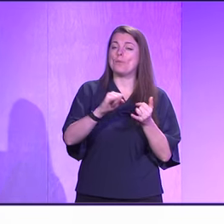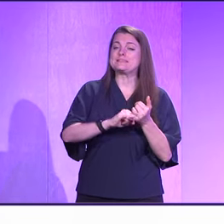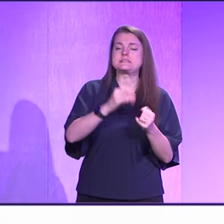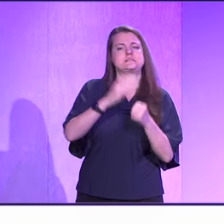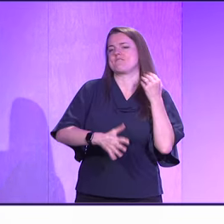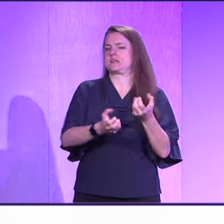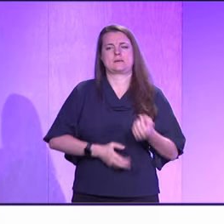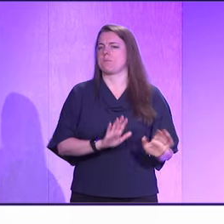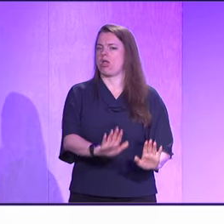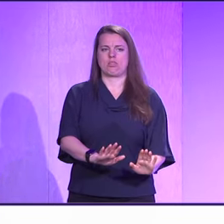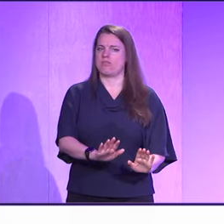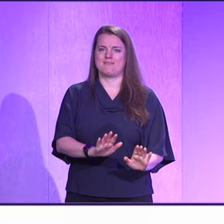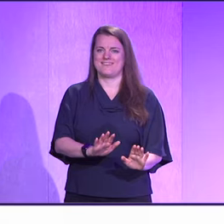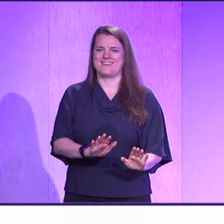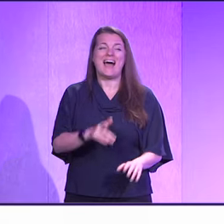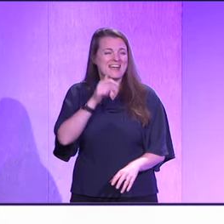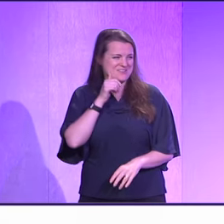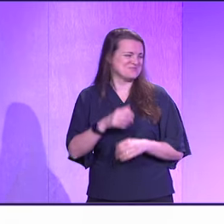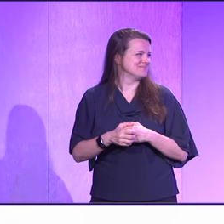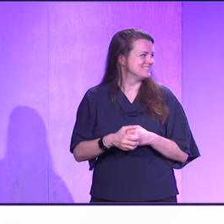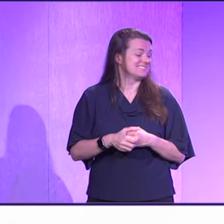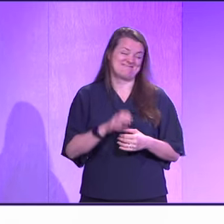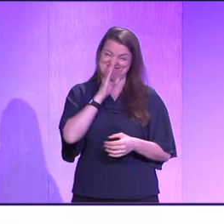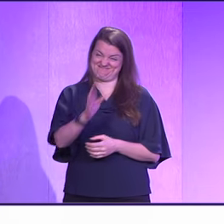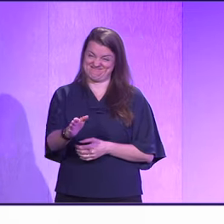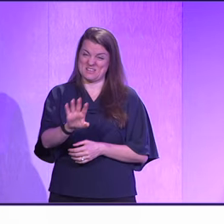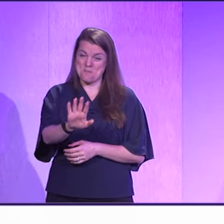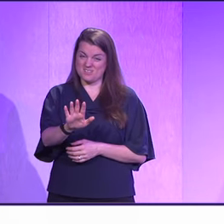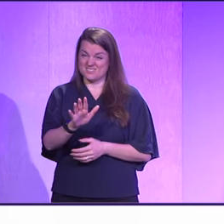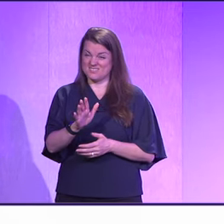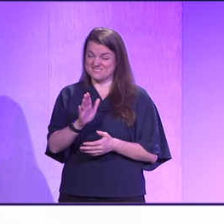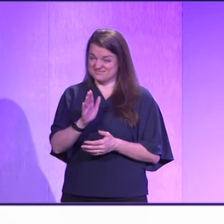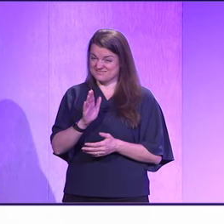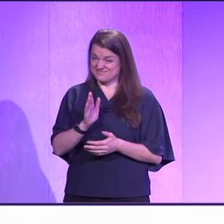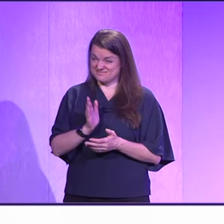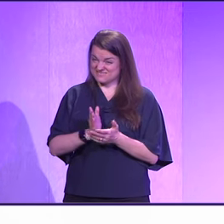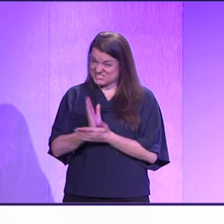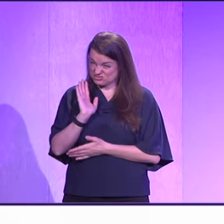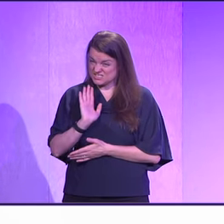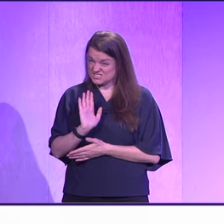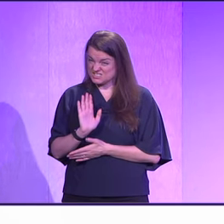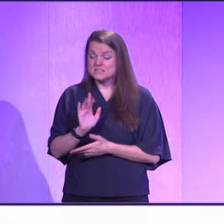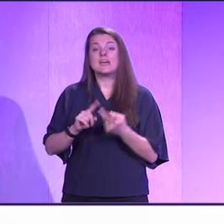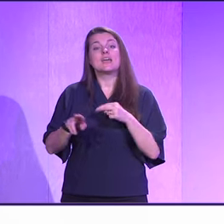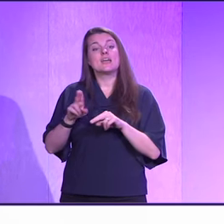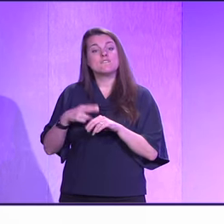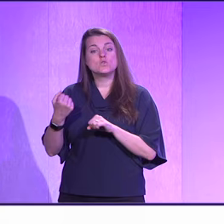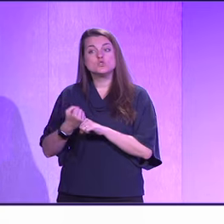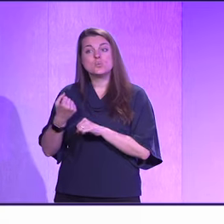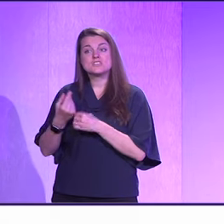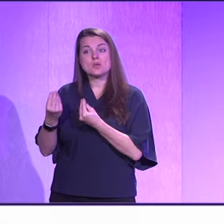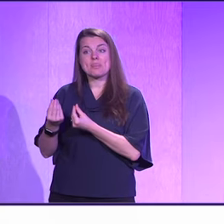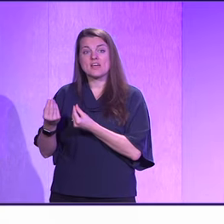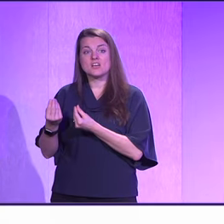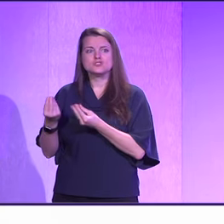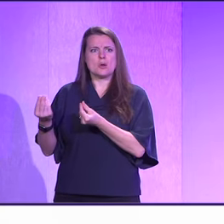okay. Right? I know I'm really strong on this, but I'm very serious about it, right? So if you're doing something, if